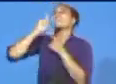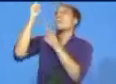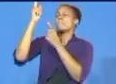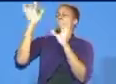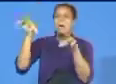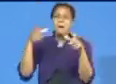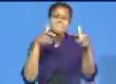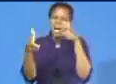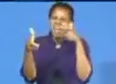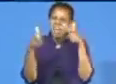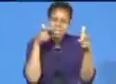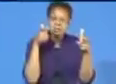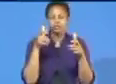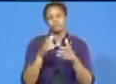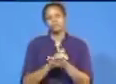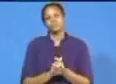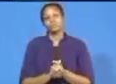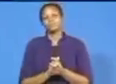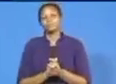handle.